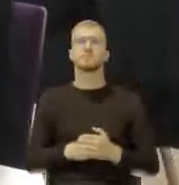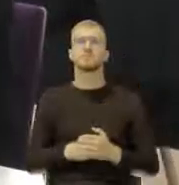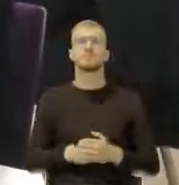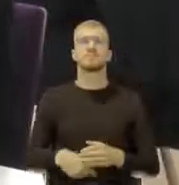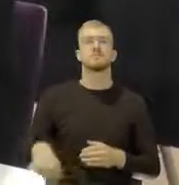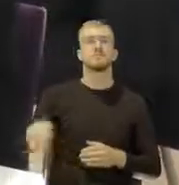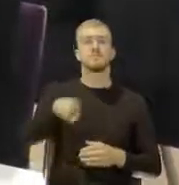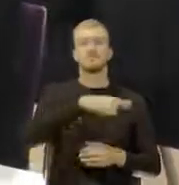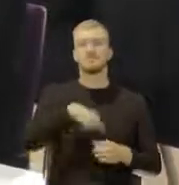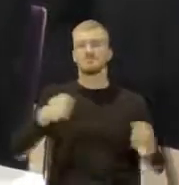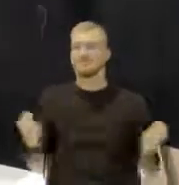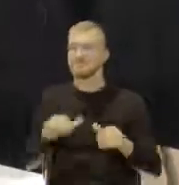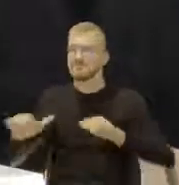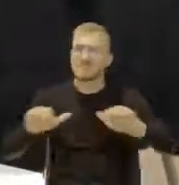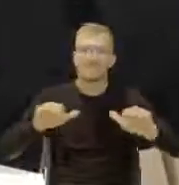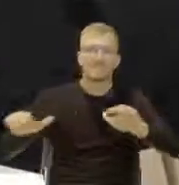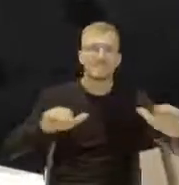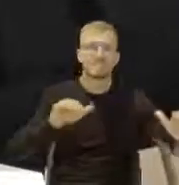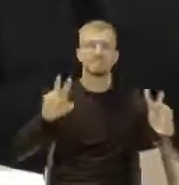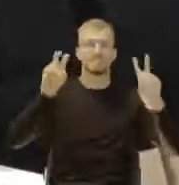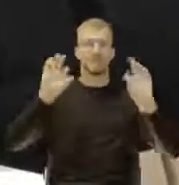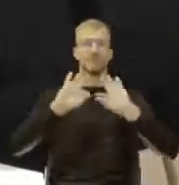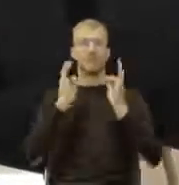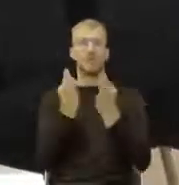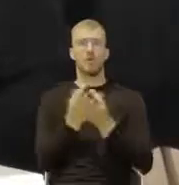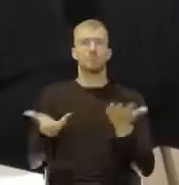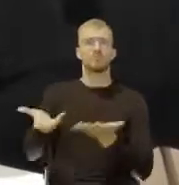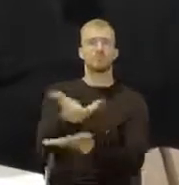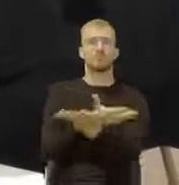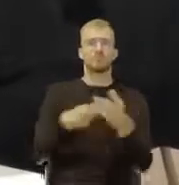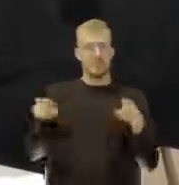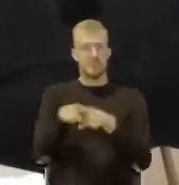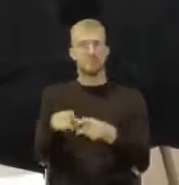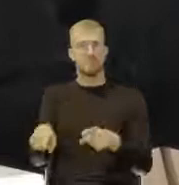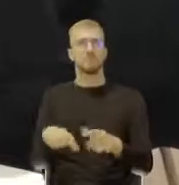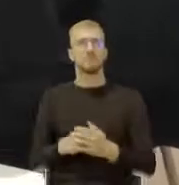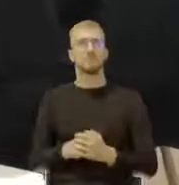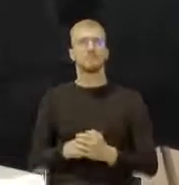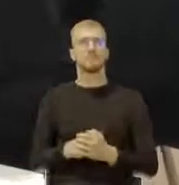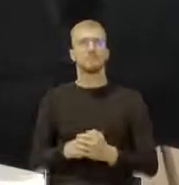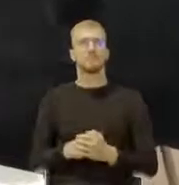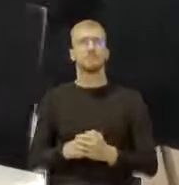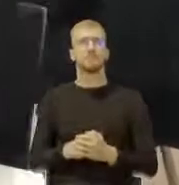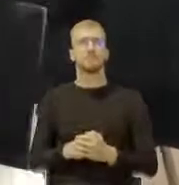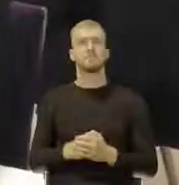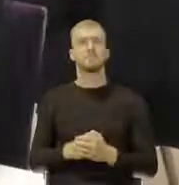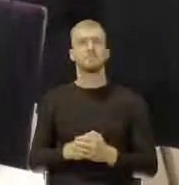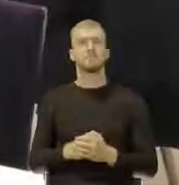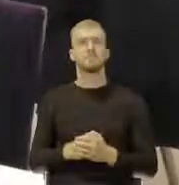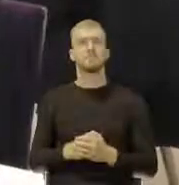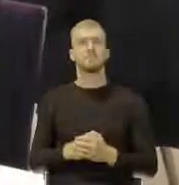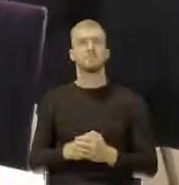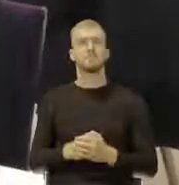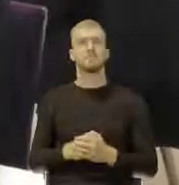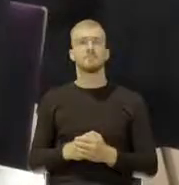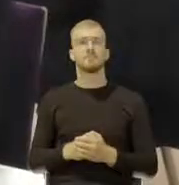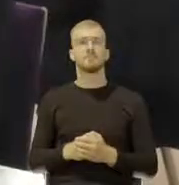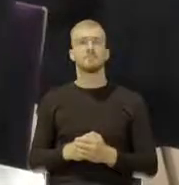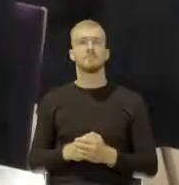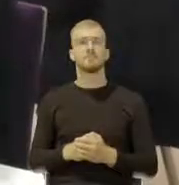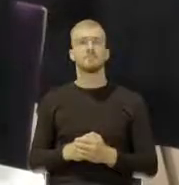also, I think, a hint that something is changing and that there is a need to involve cities much